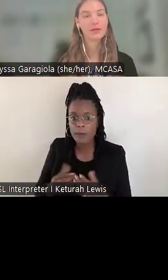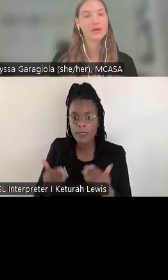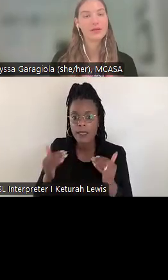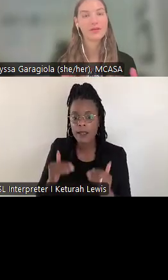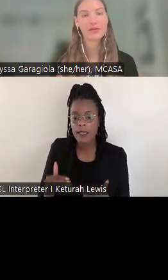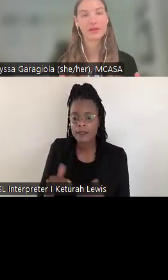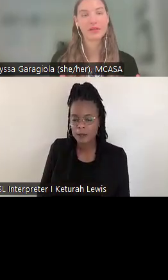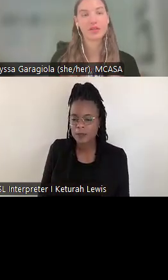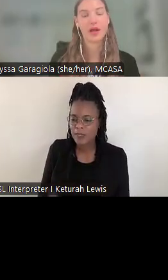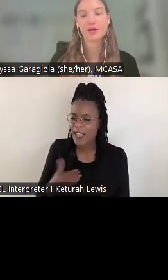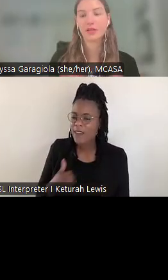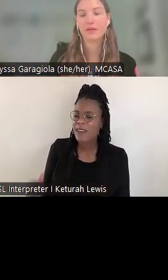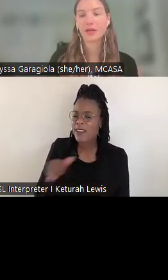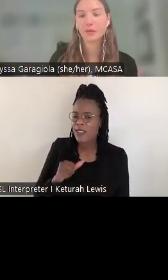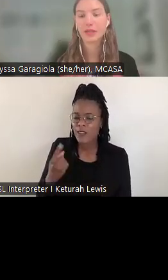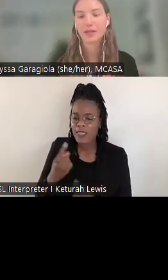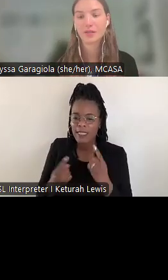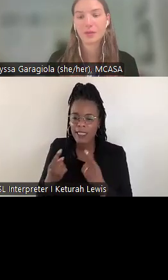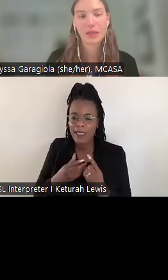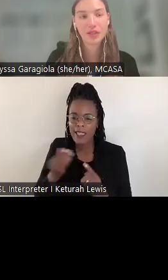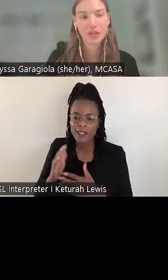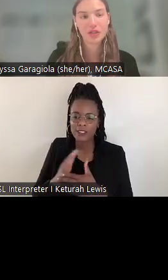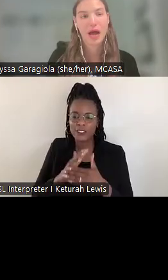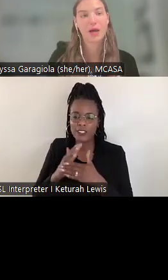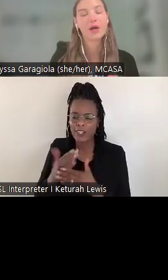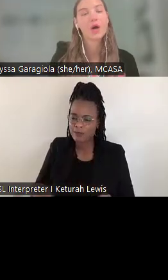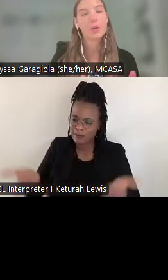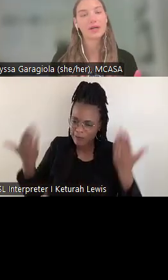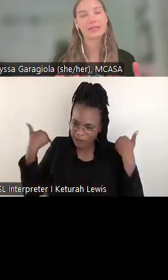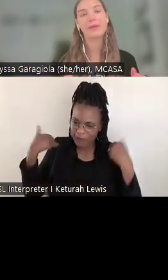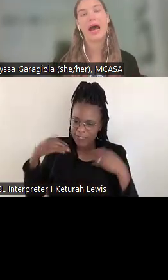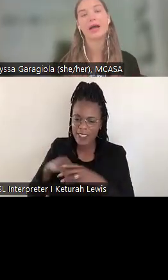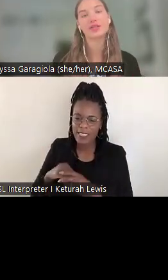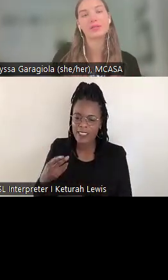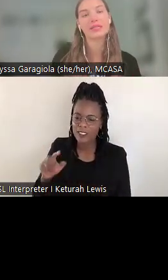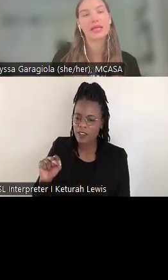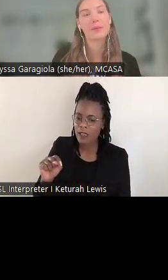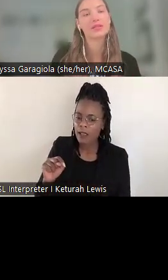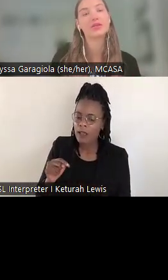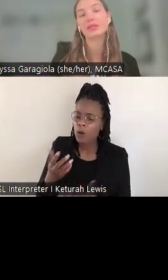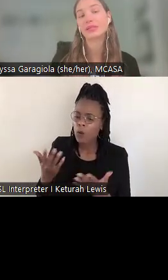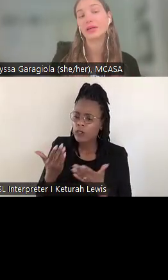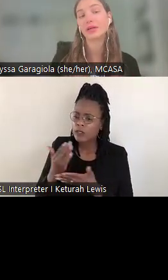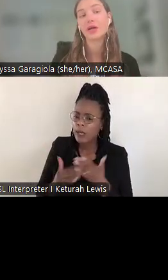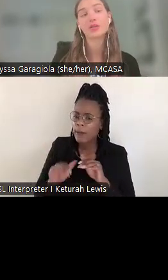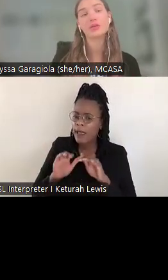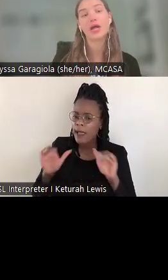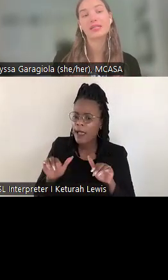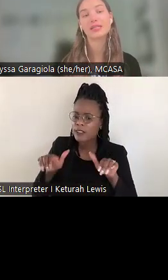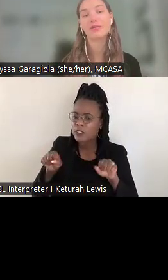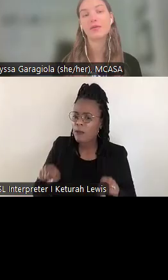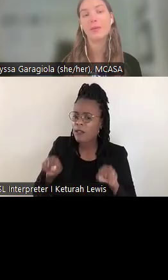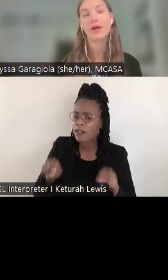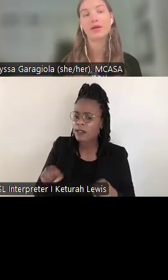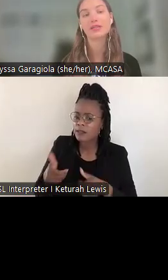All right, so we have another think and share. So I invite you again to engage in the chat. What are some actionable steps that you can take to